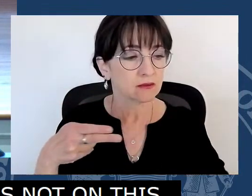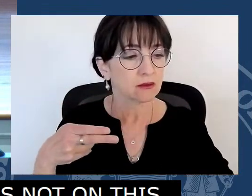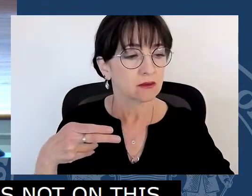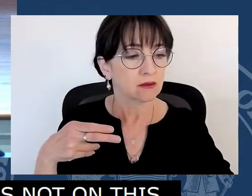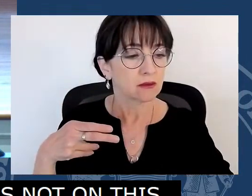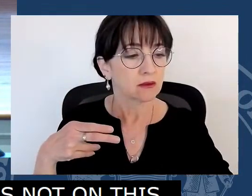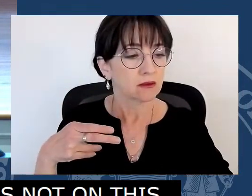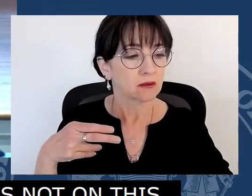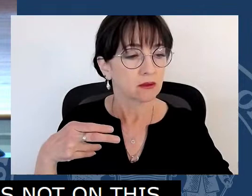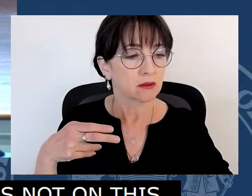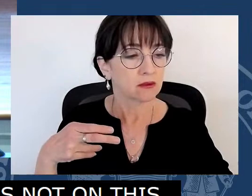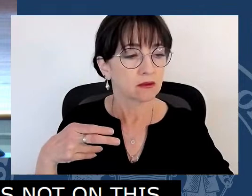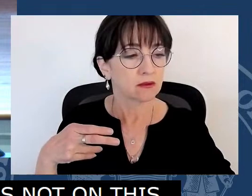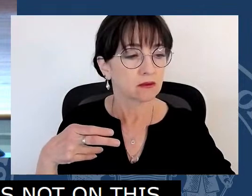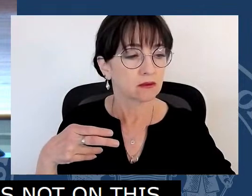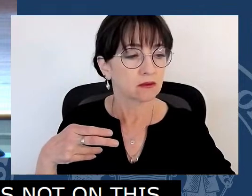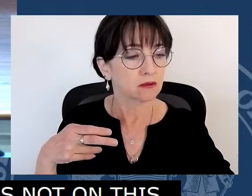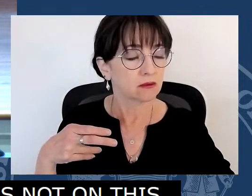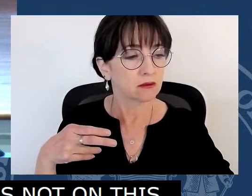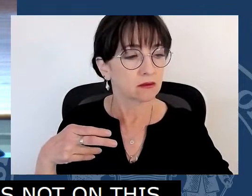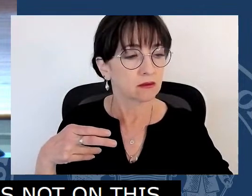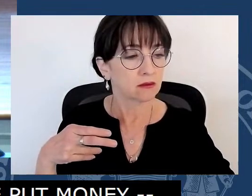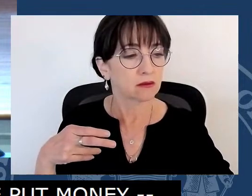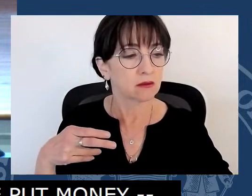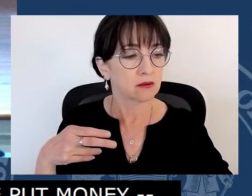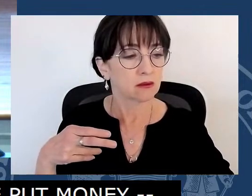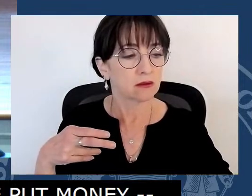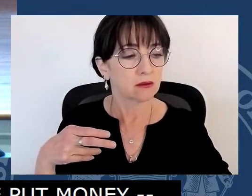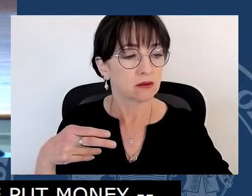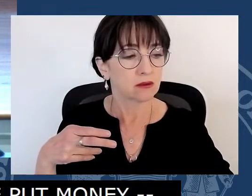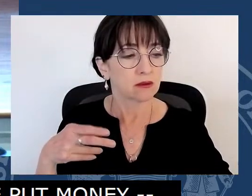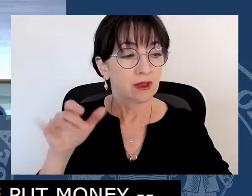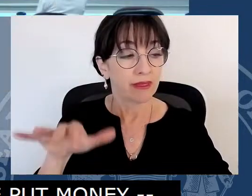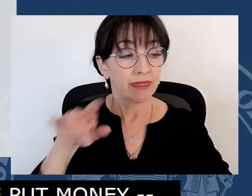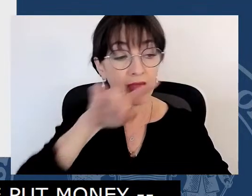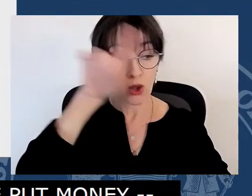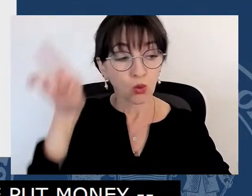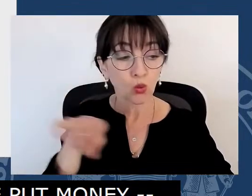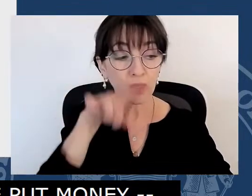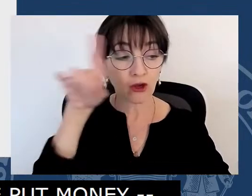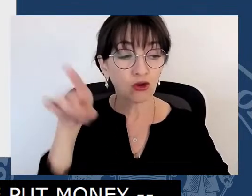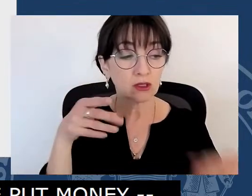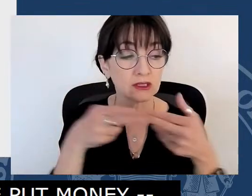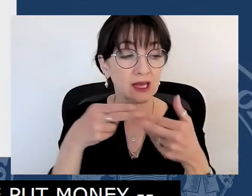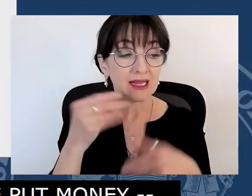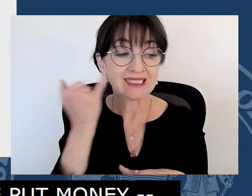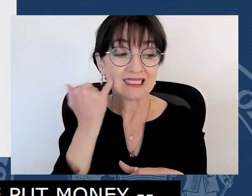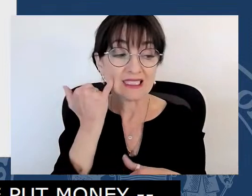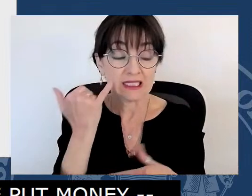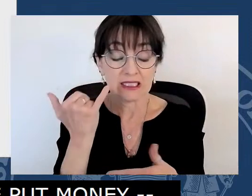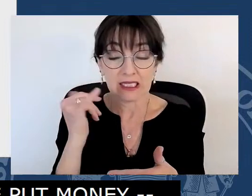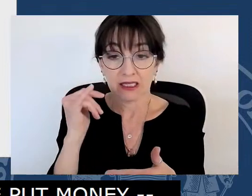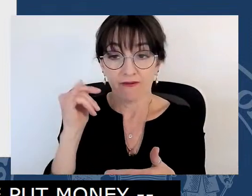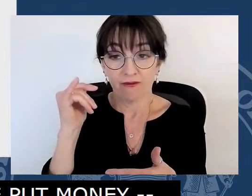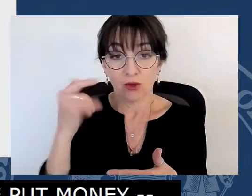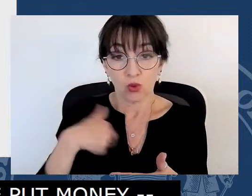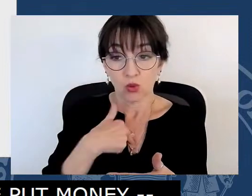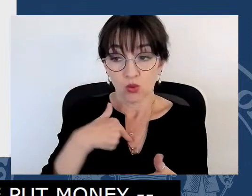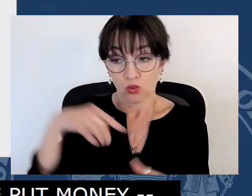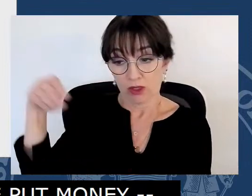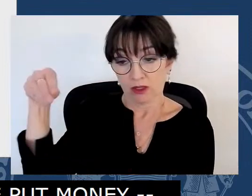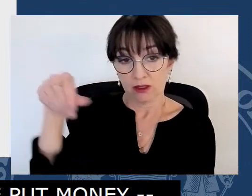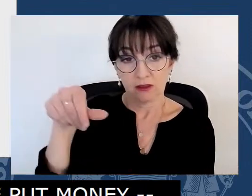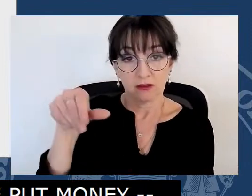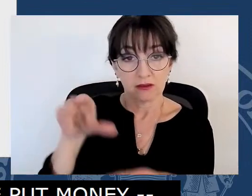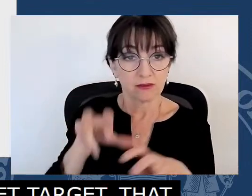we have resources over the operating budget target, that money can either go in, okay, here we